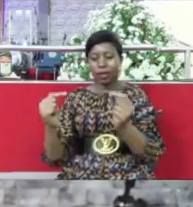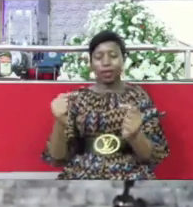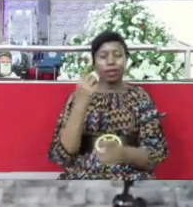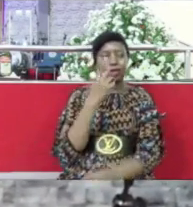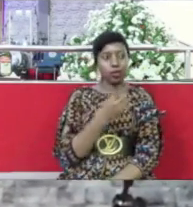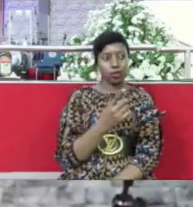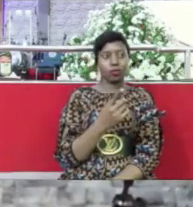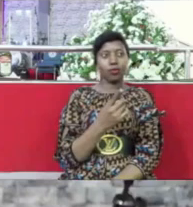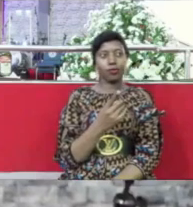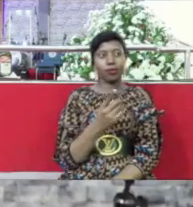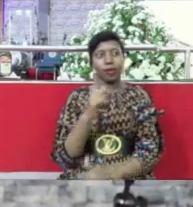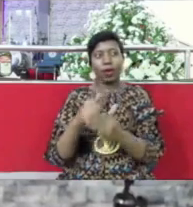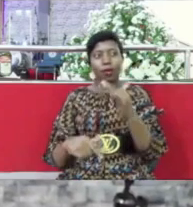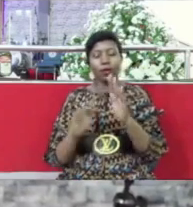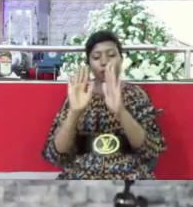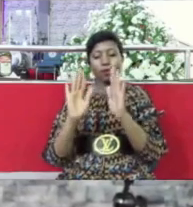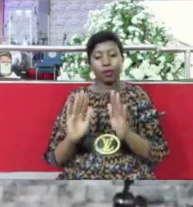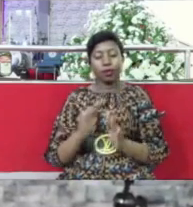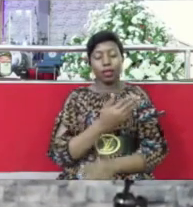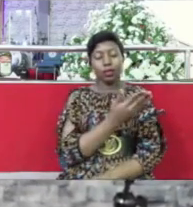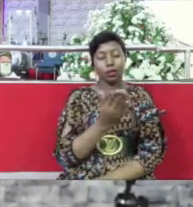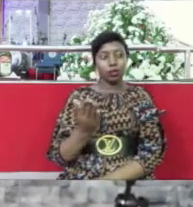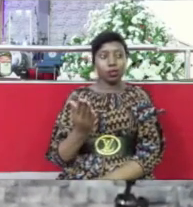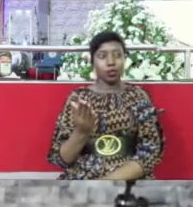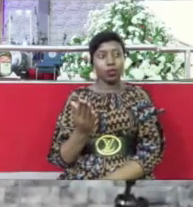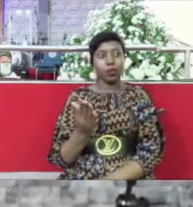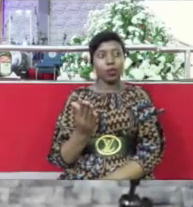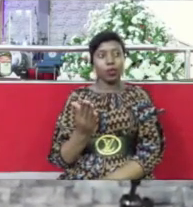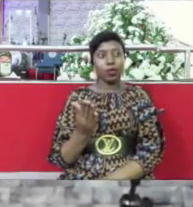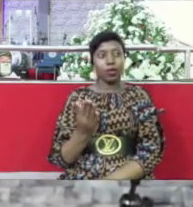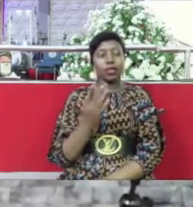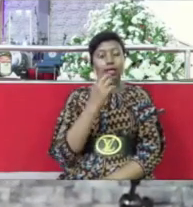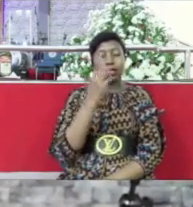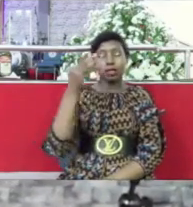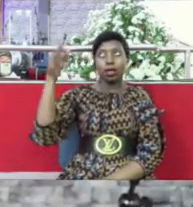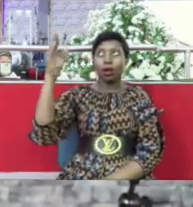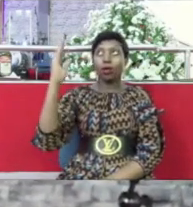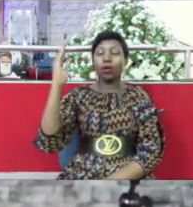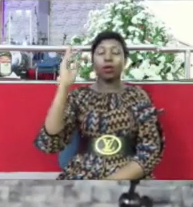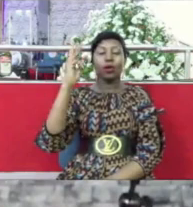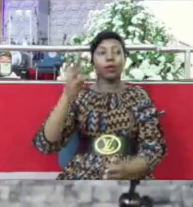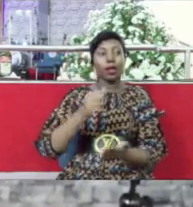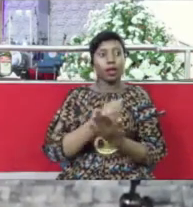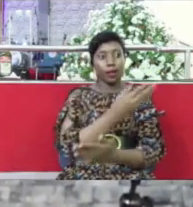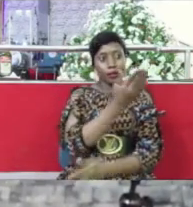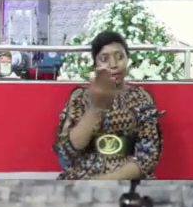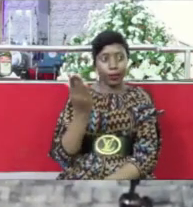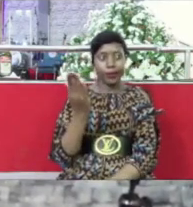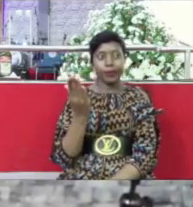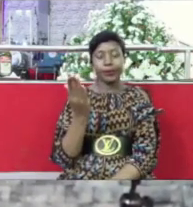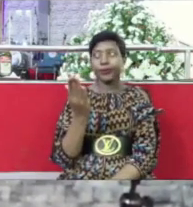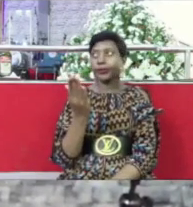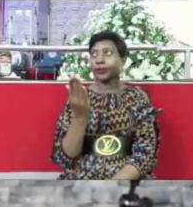you personally. I myself will help you. You see,